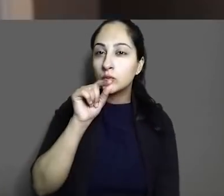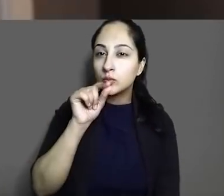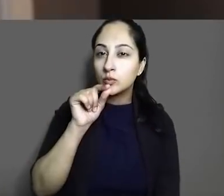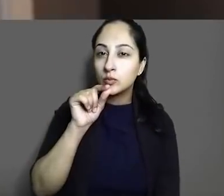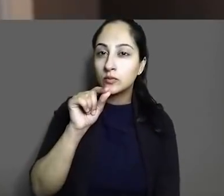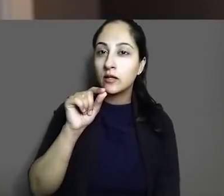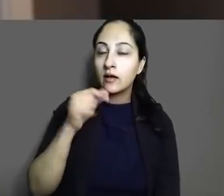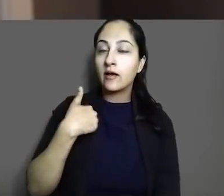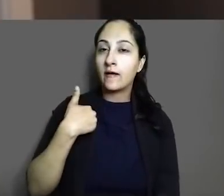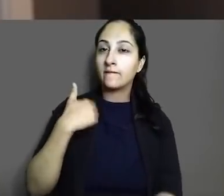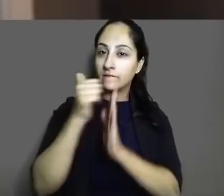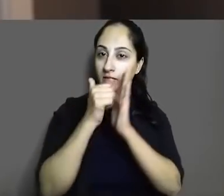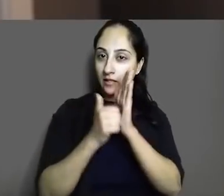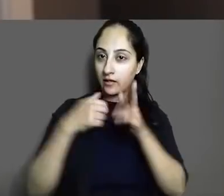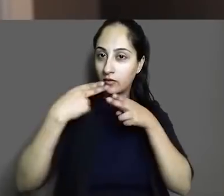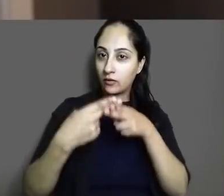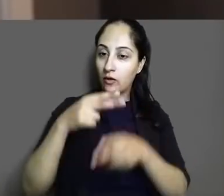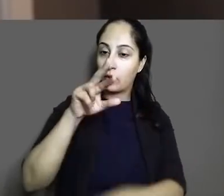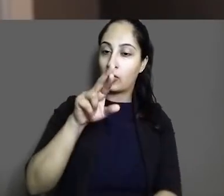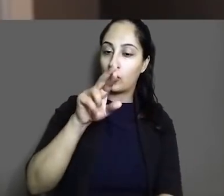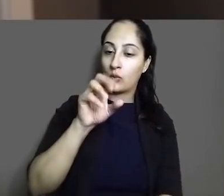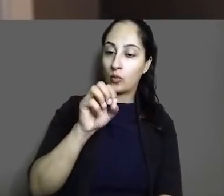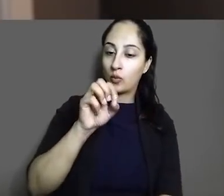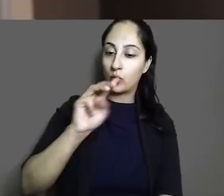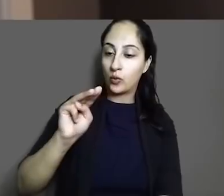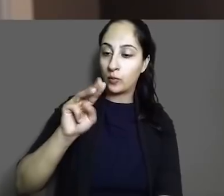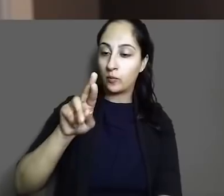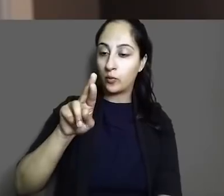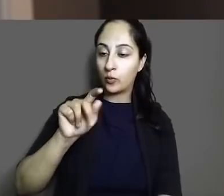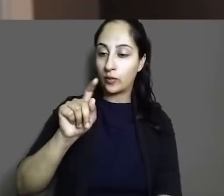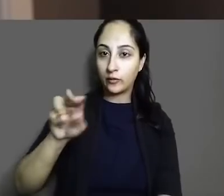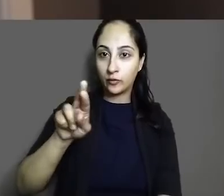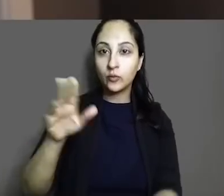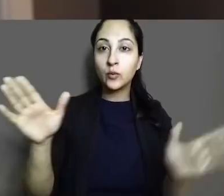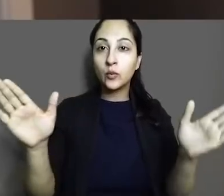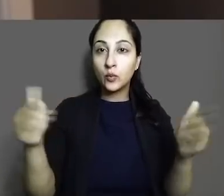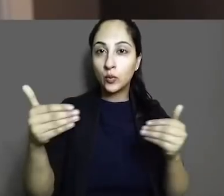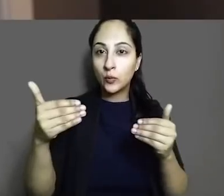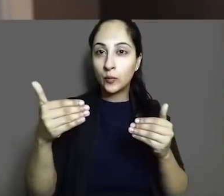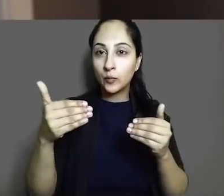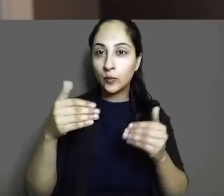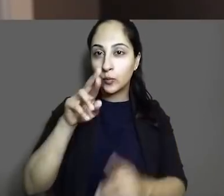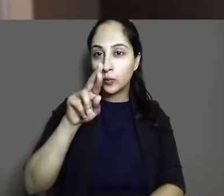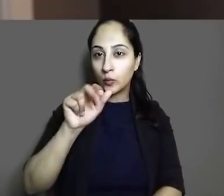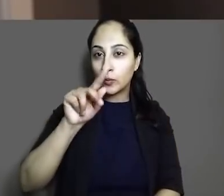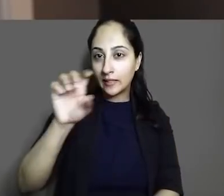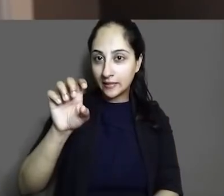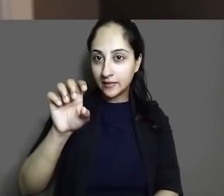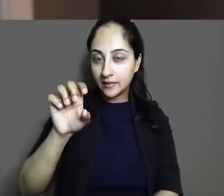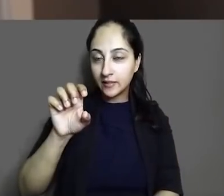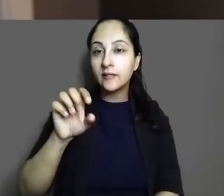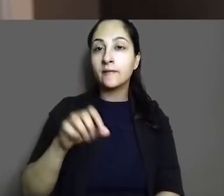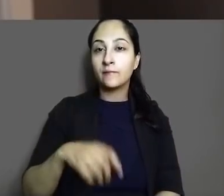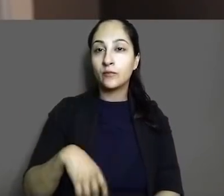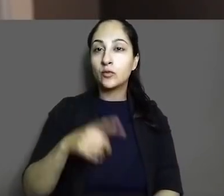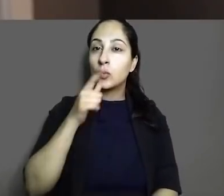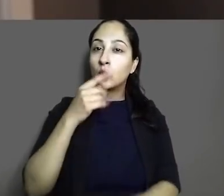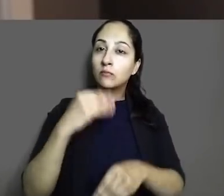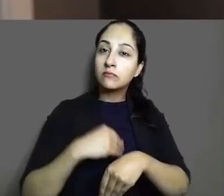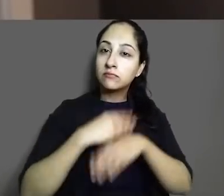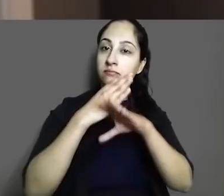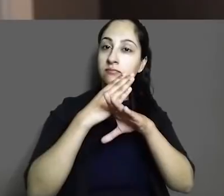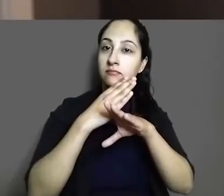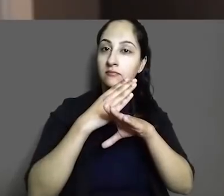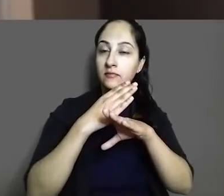Twitter, there's an account that's called the Room Rater, and it rates the background on Zoom calls of people who are on